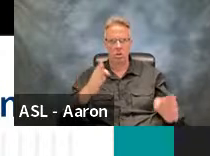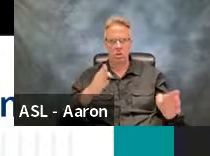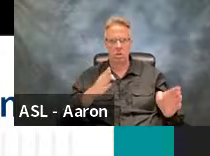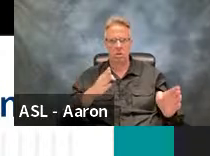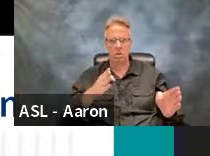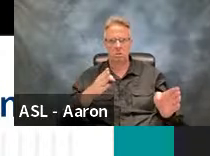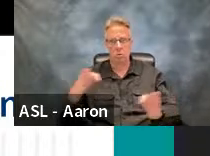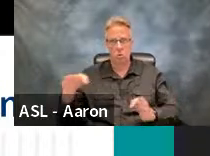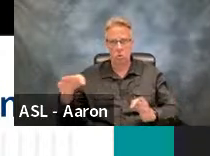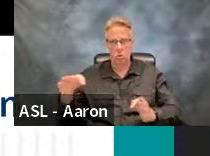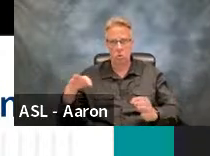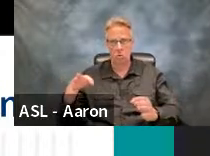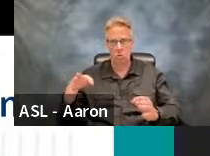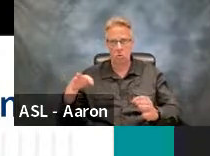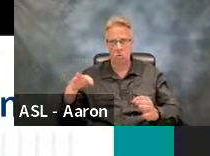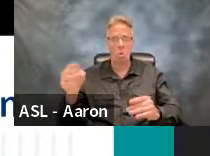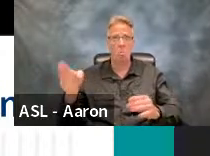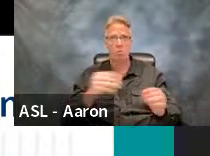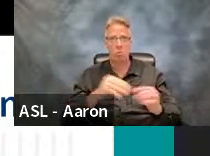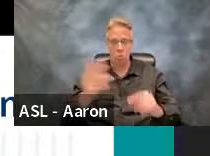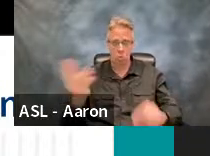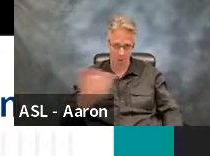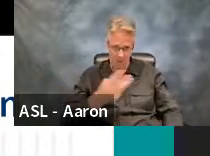move to the west,